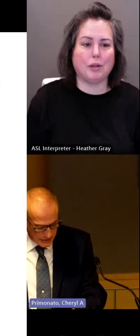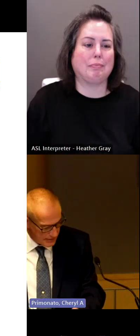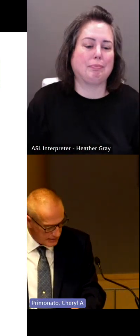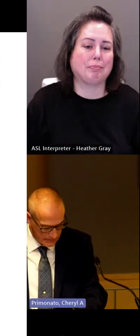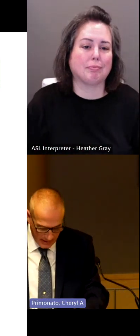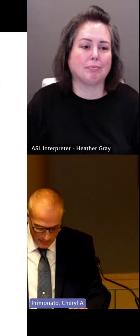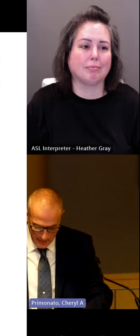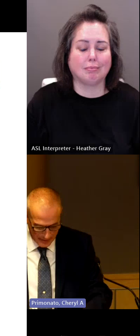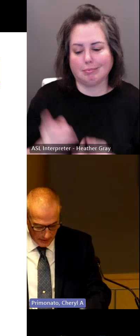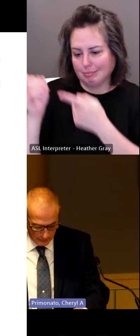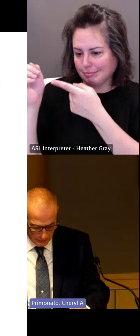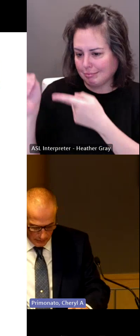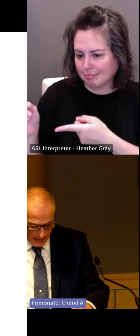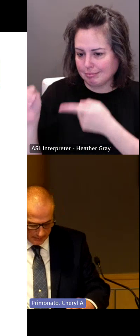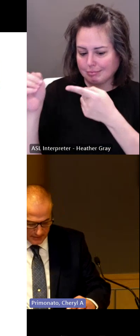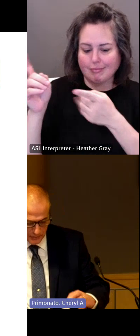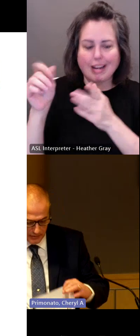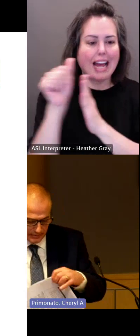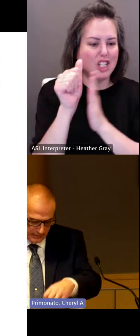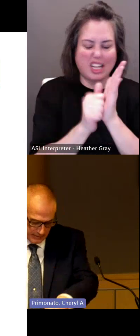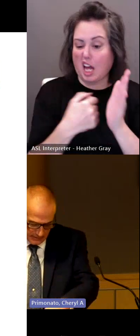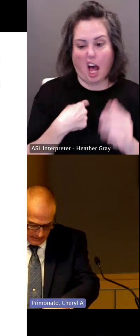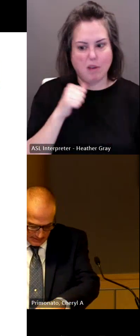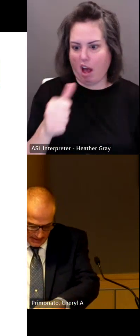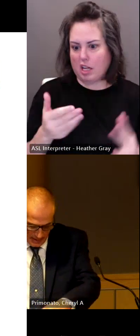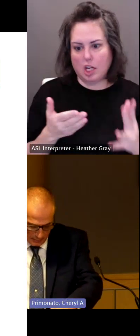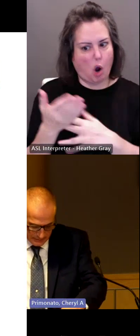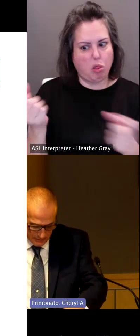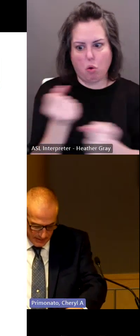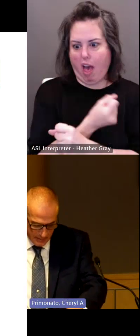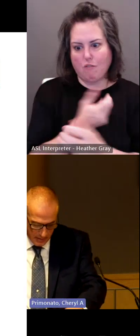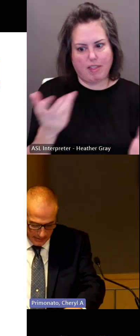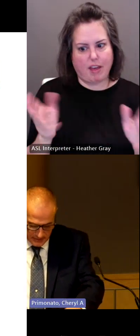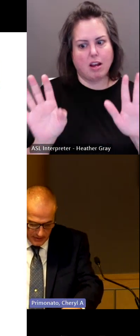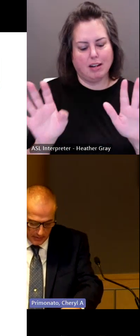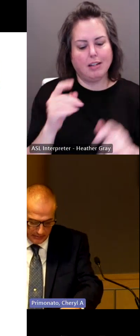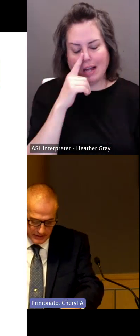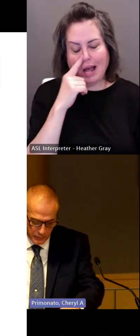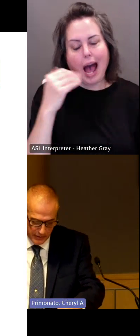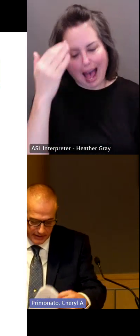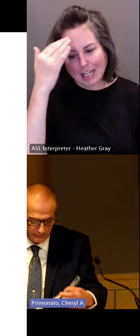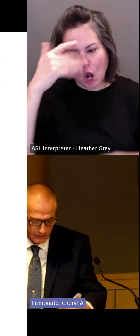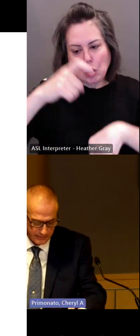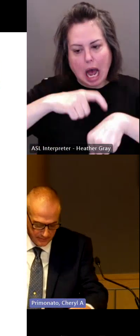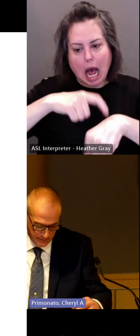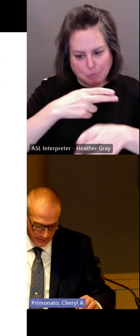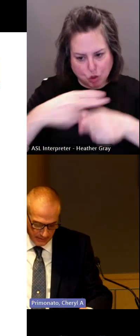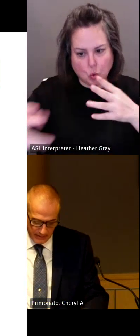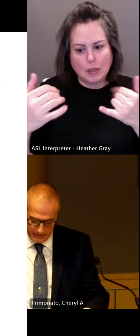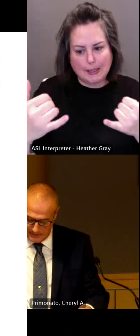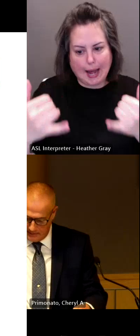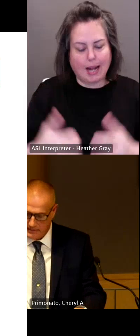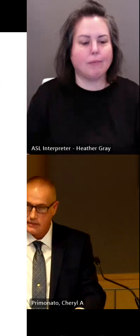So we got a quick agenda. I'm not going to go through all that because we're kind of pressed for time here, but these are some of the things that we're going to cover.